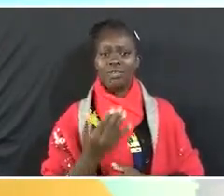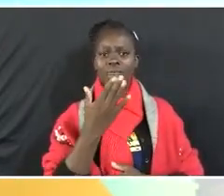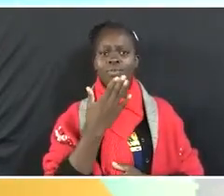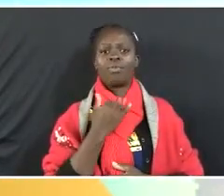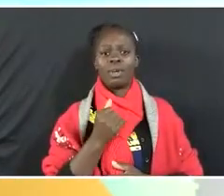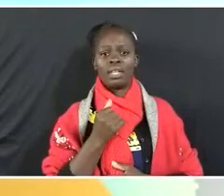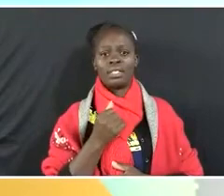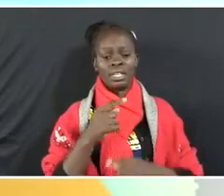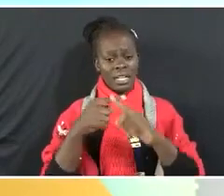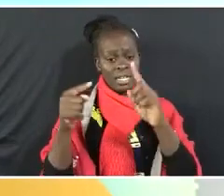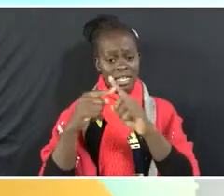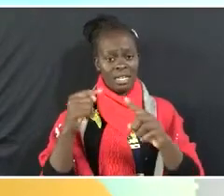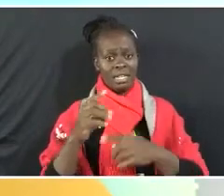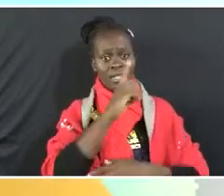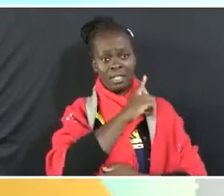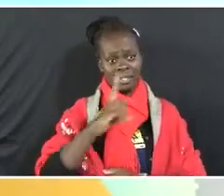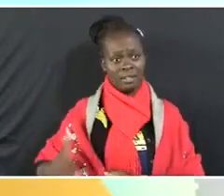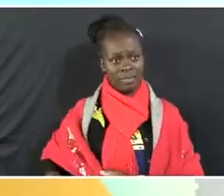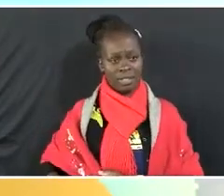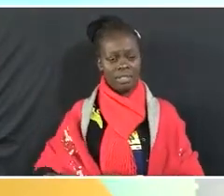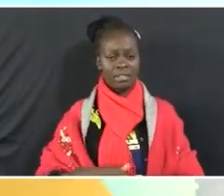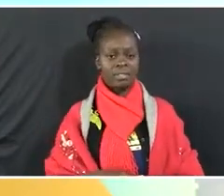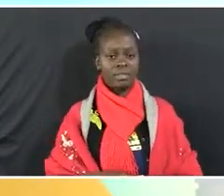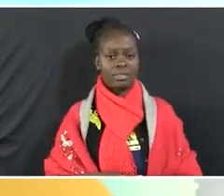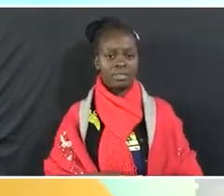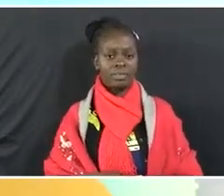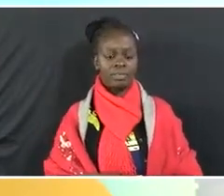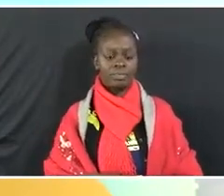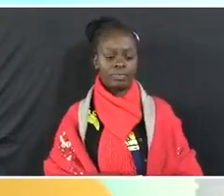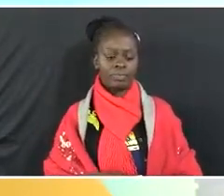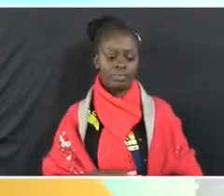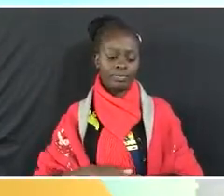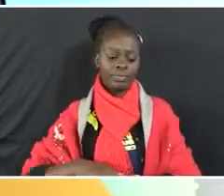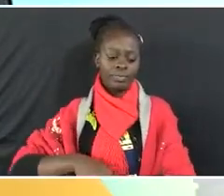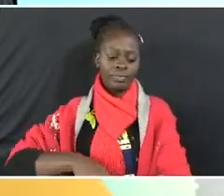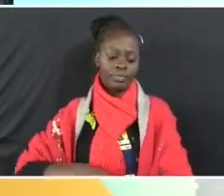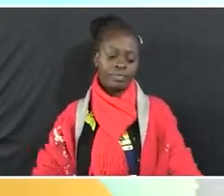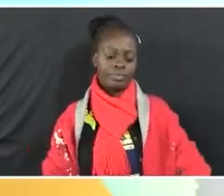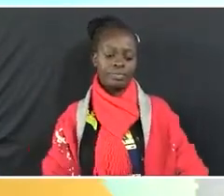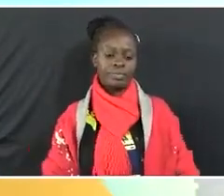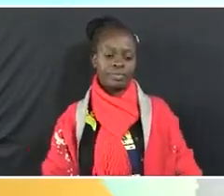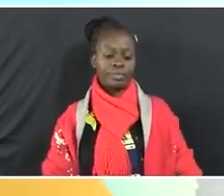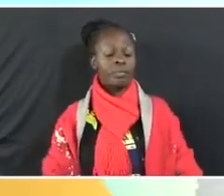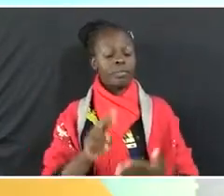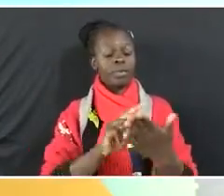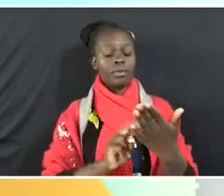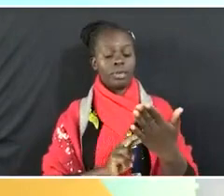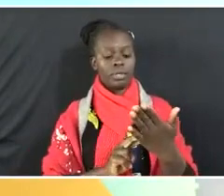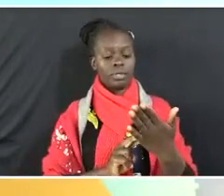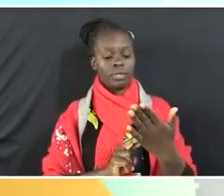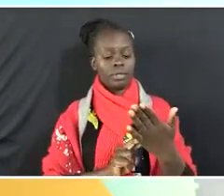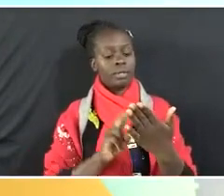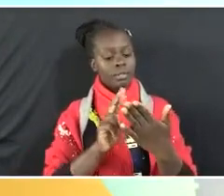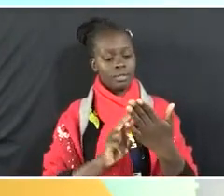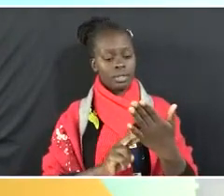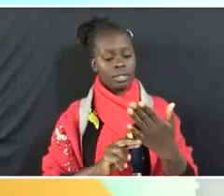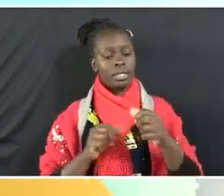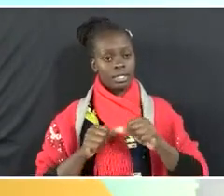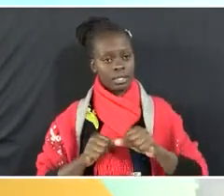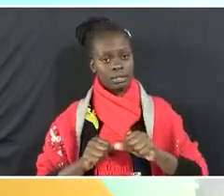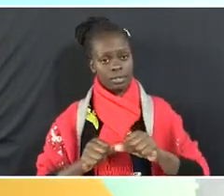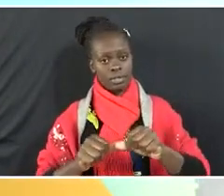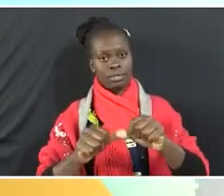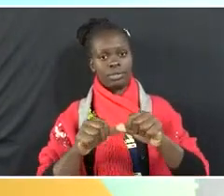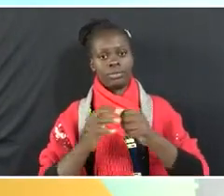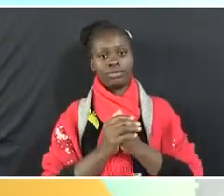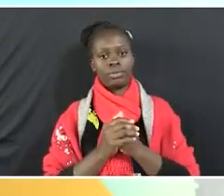know that if David appears in the battlefield, he will be dead. Now read the text. The text says, but the people